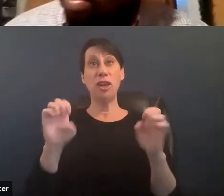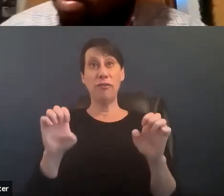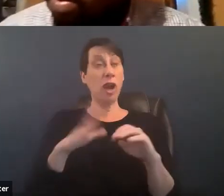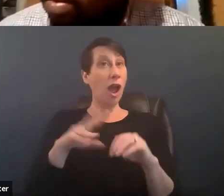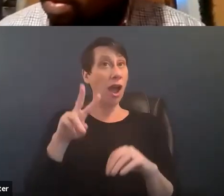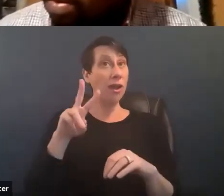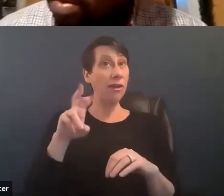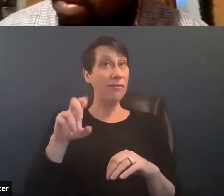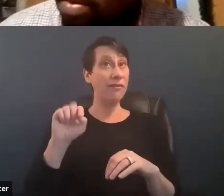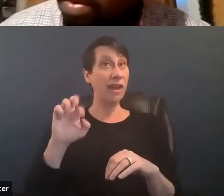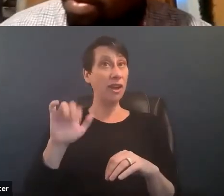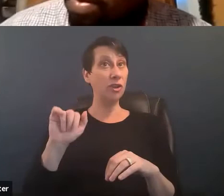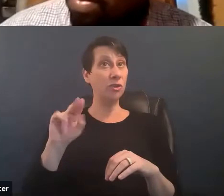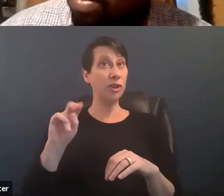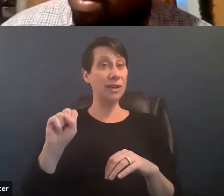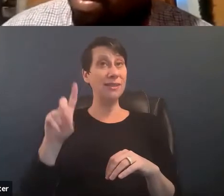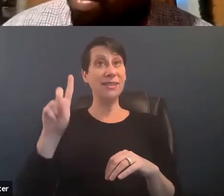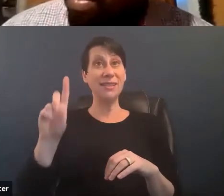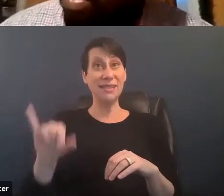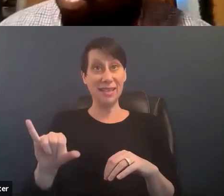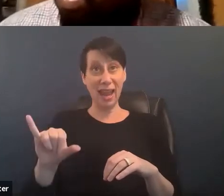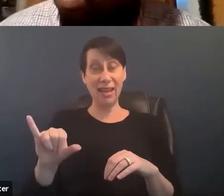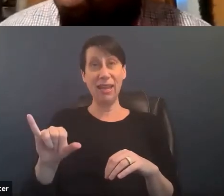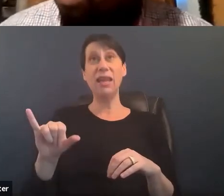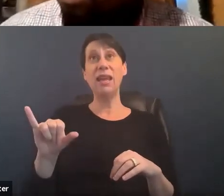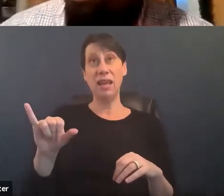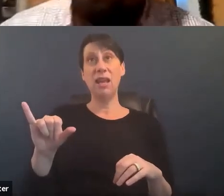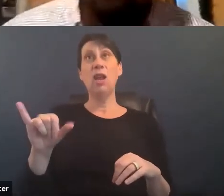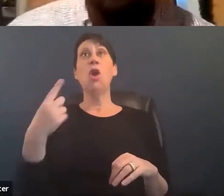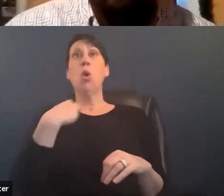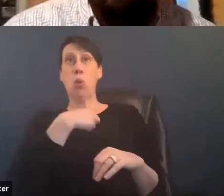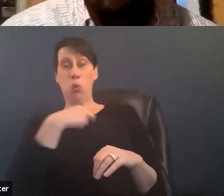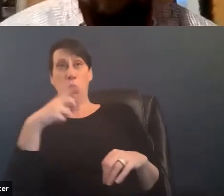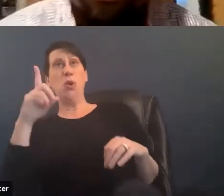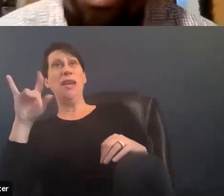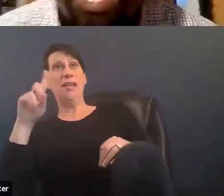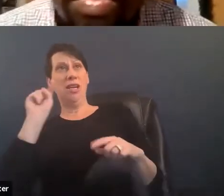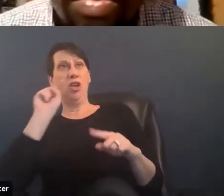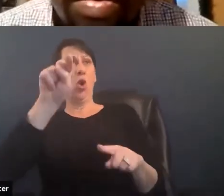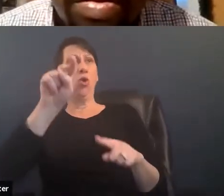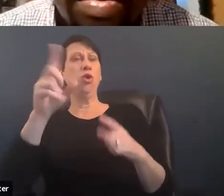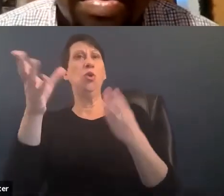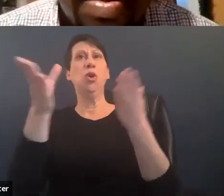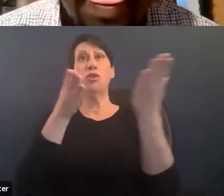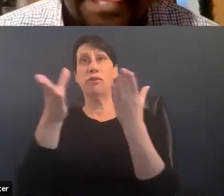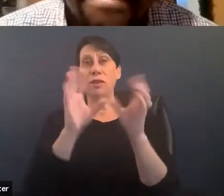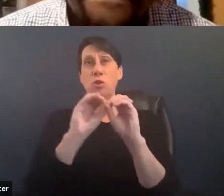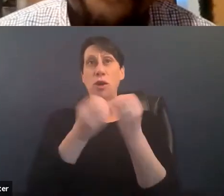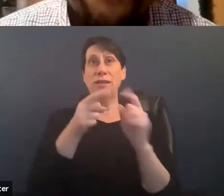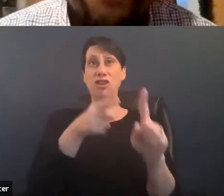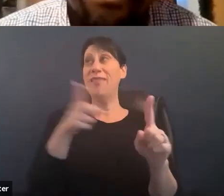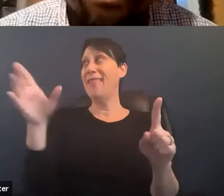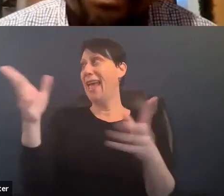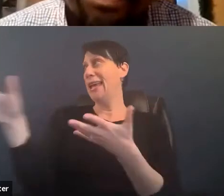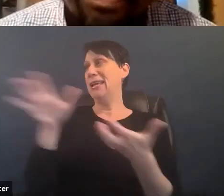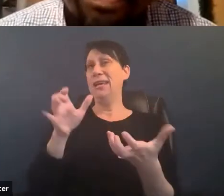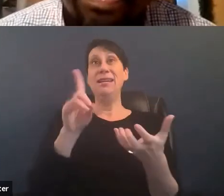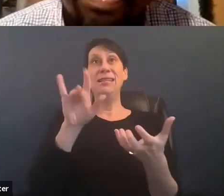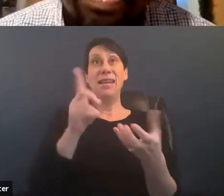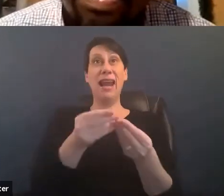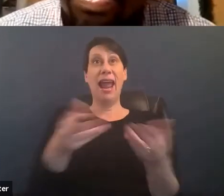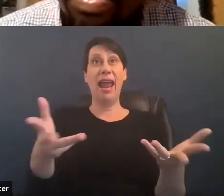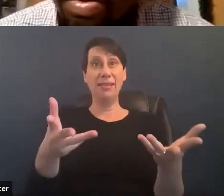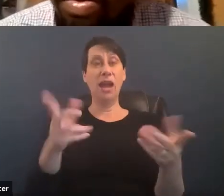Day, we partnered with the Franklin County Veterans Services, and they did a handout to their clients, and